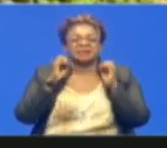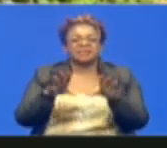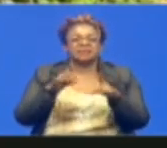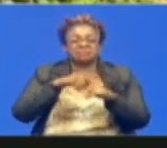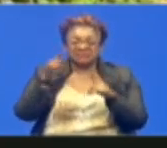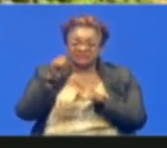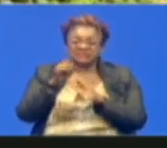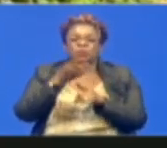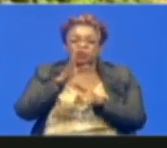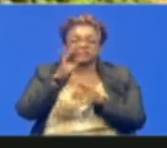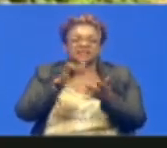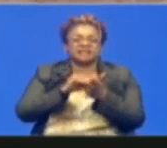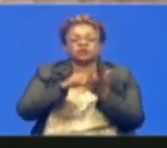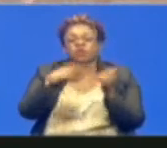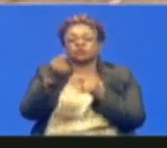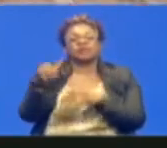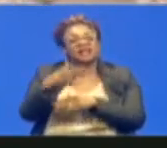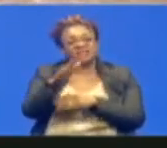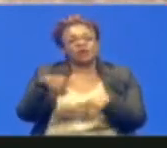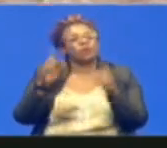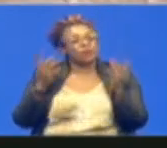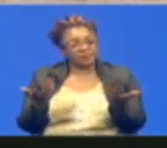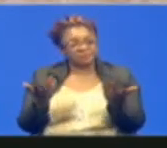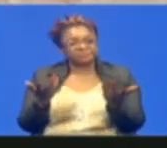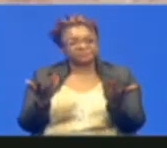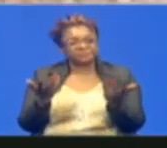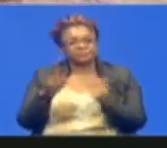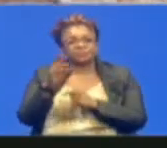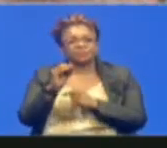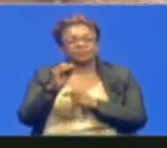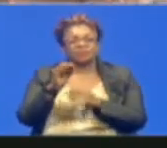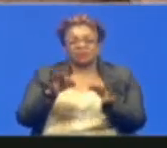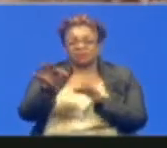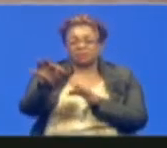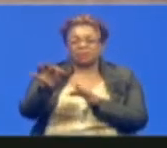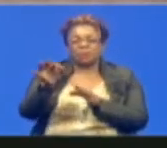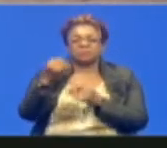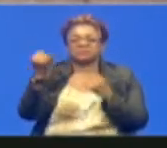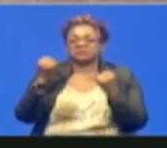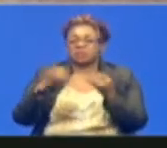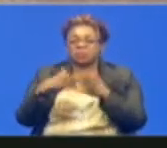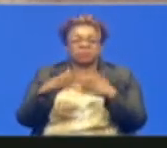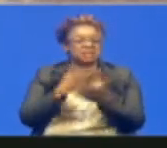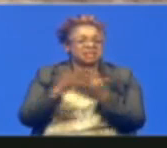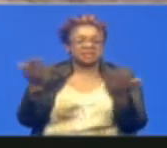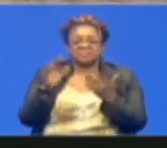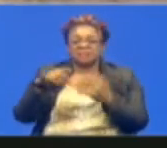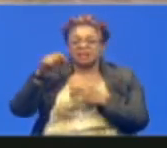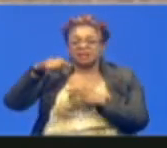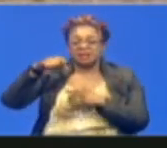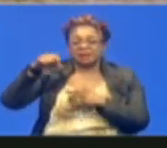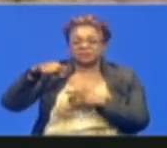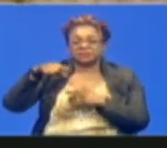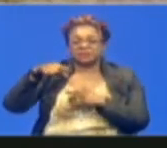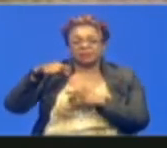mto. Inaenda wapi? The 20-inch pipeline was designed without any leak detection system, making it as bad